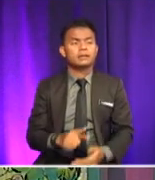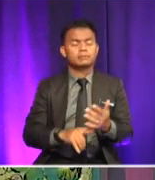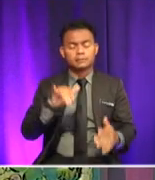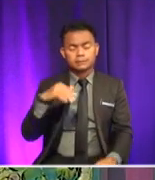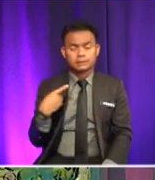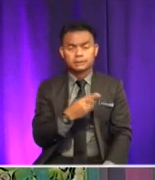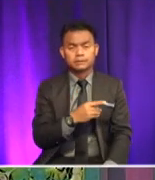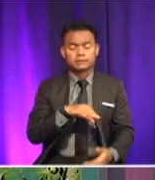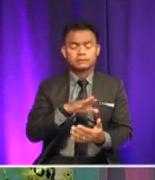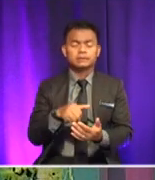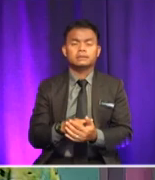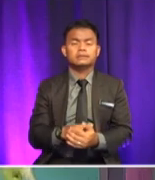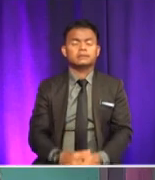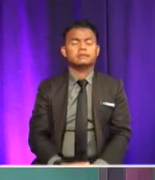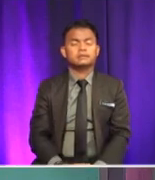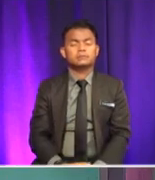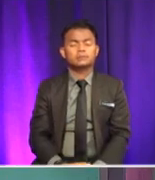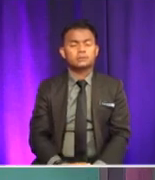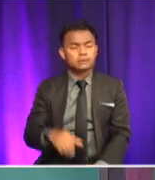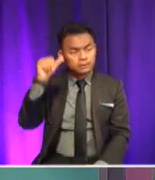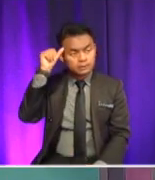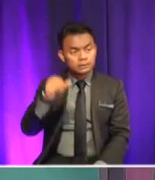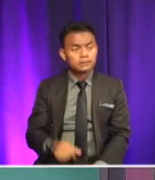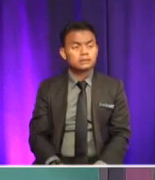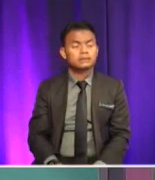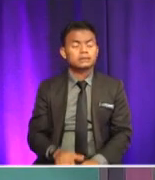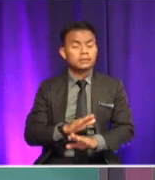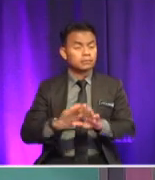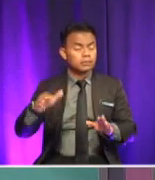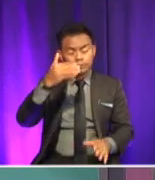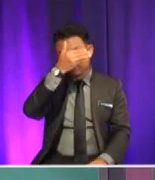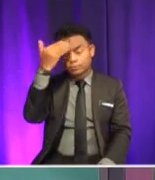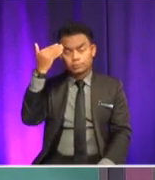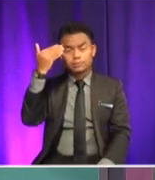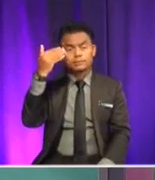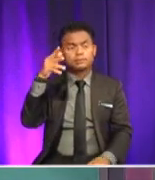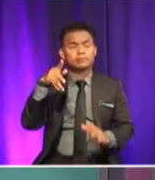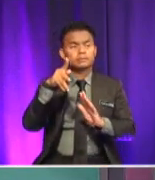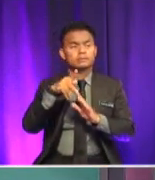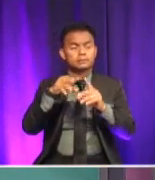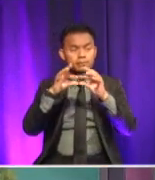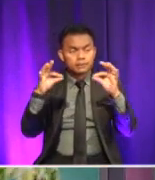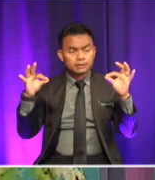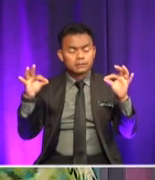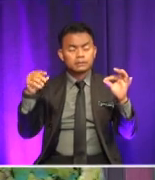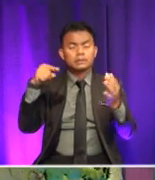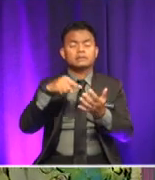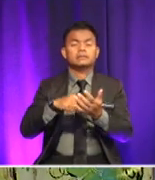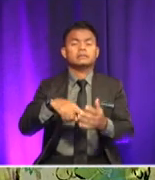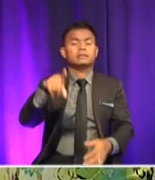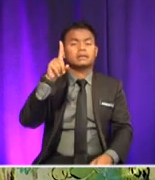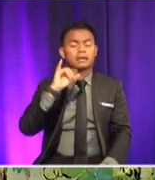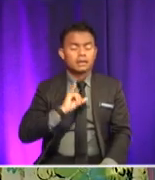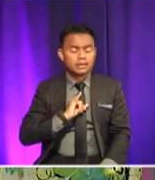all my darling students out there, do not forget this word. I.